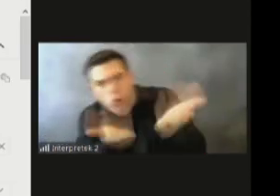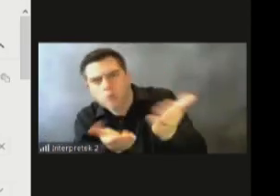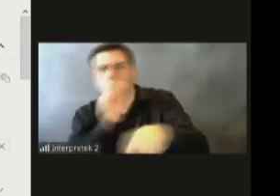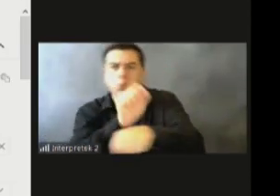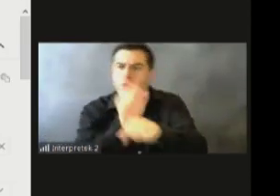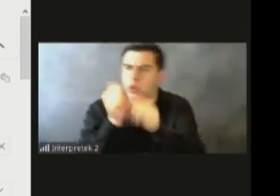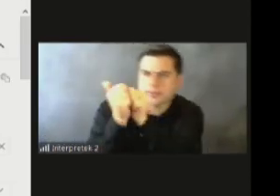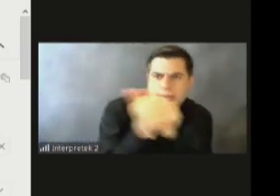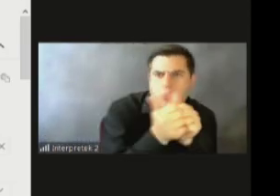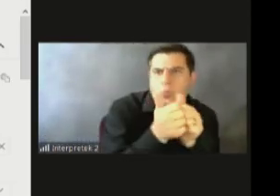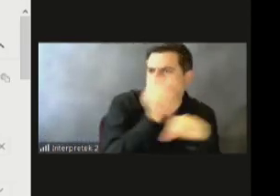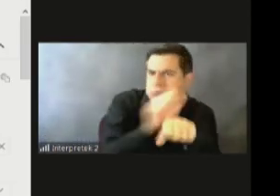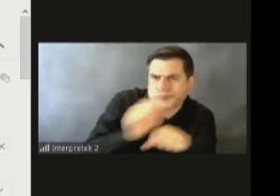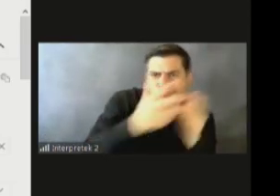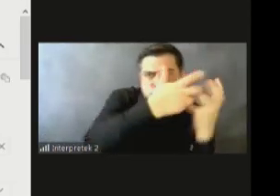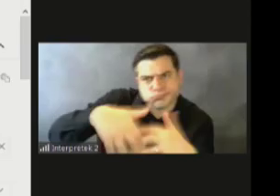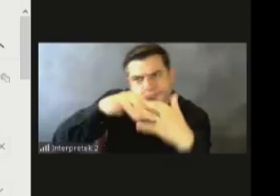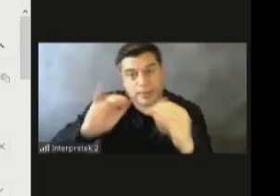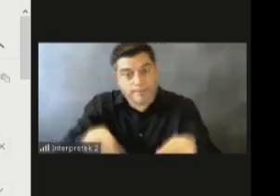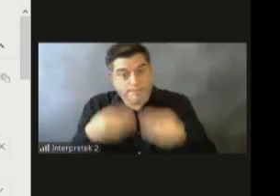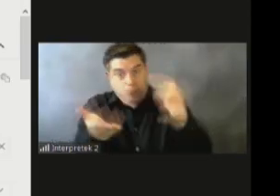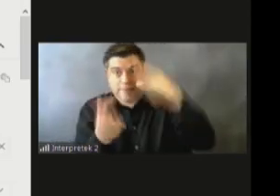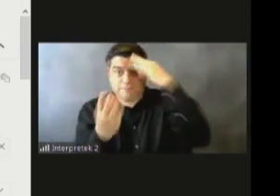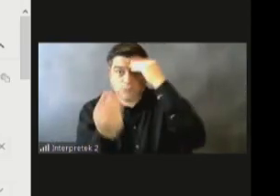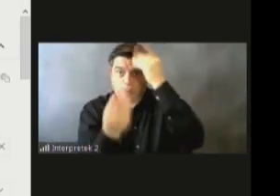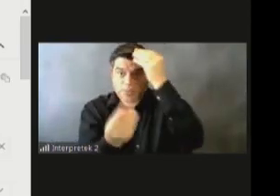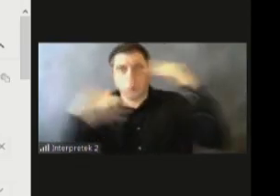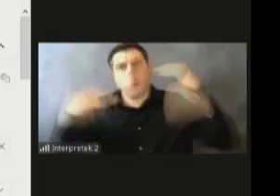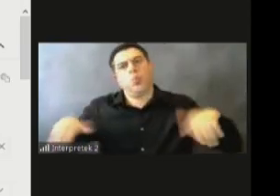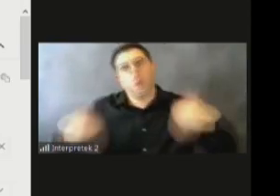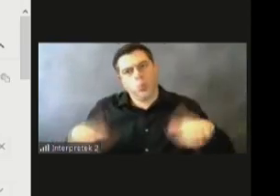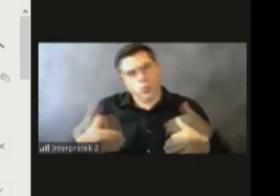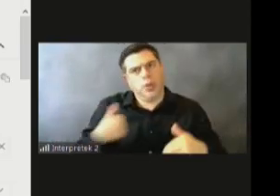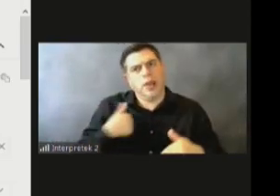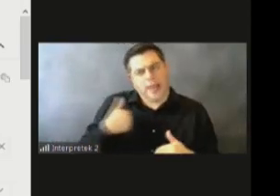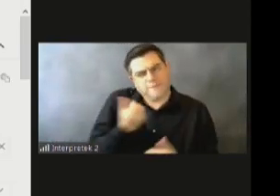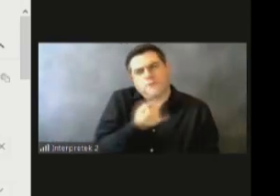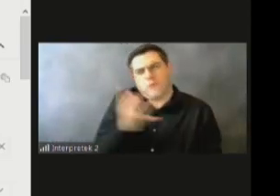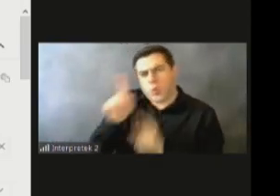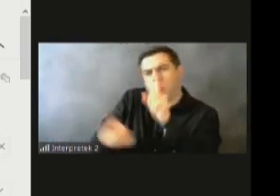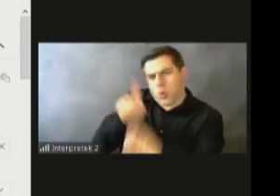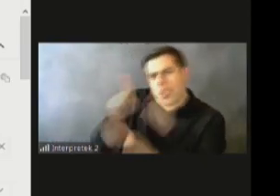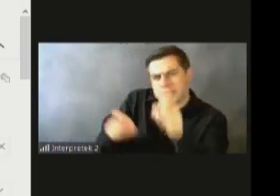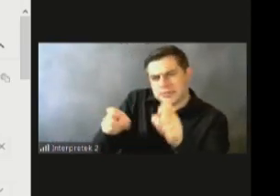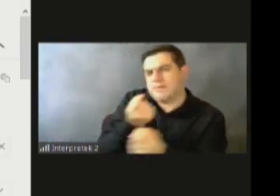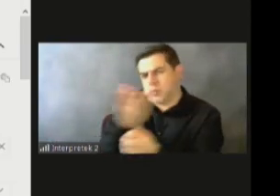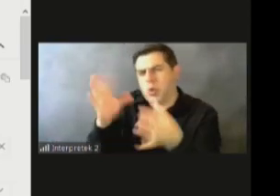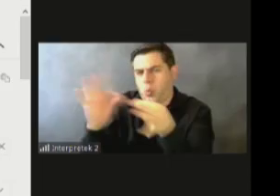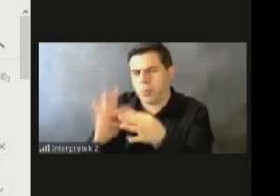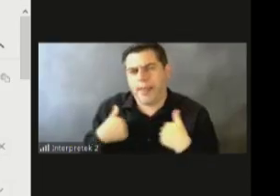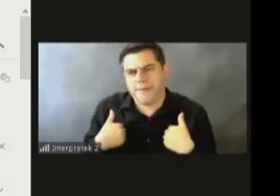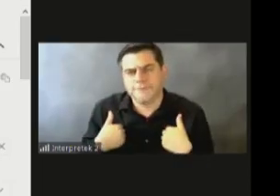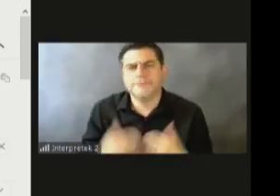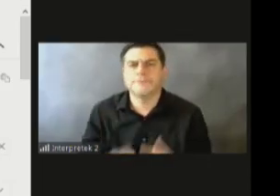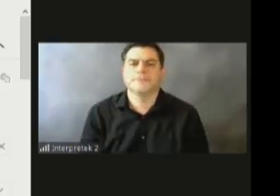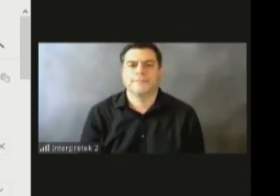information. And I have several questions and some comments I would like to make. The first question, and maybe this would go to